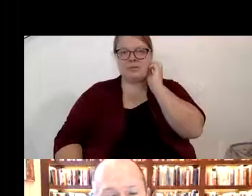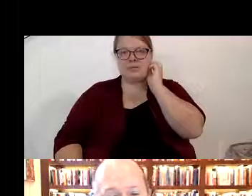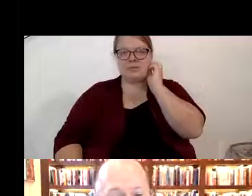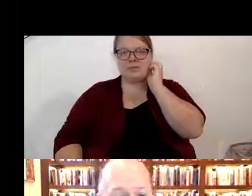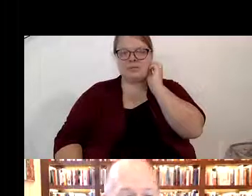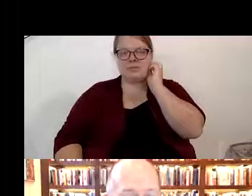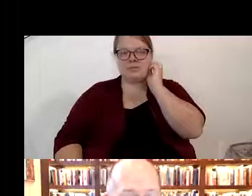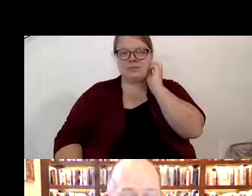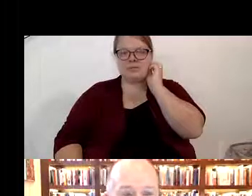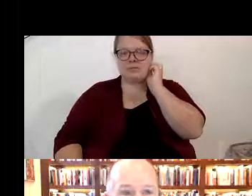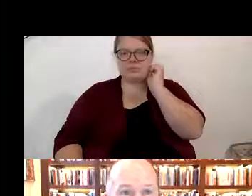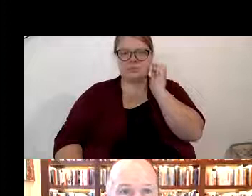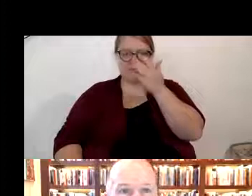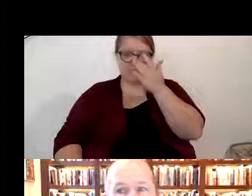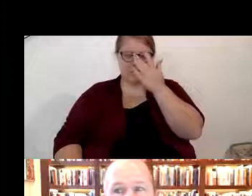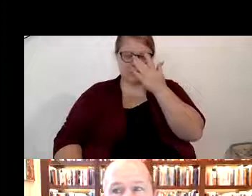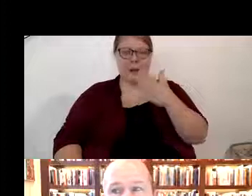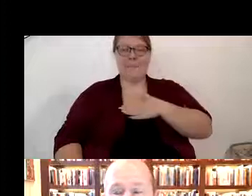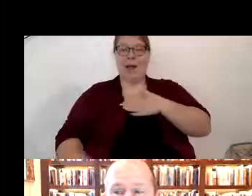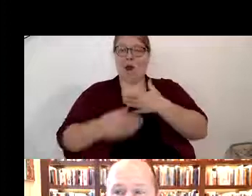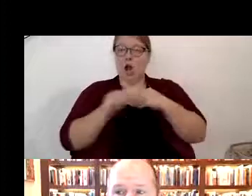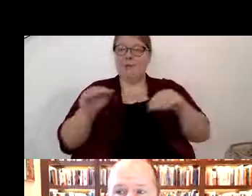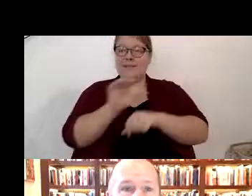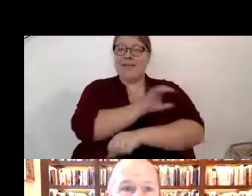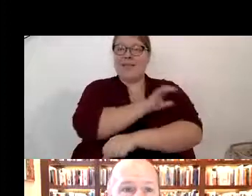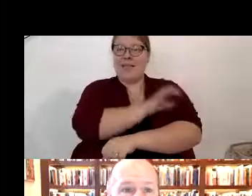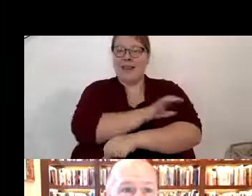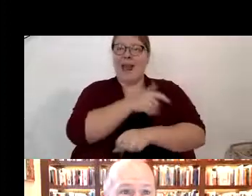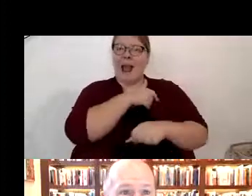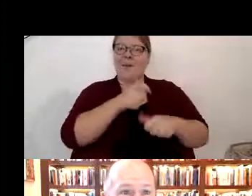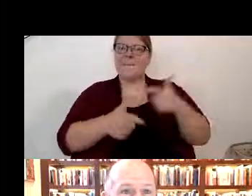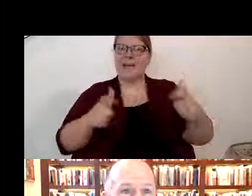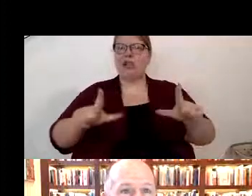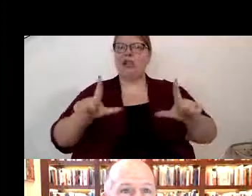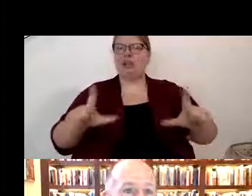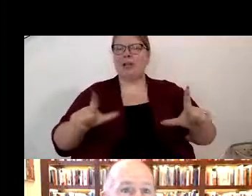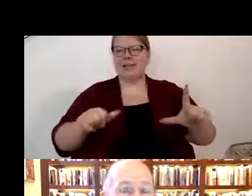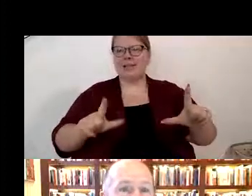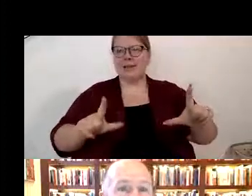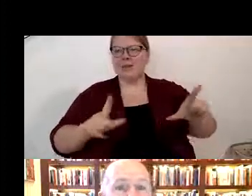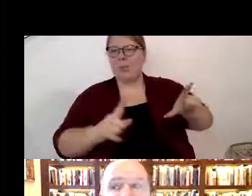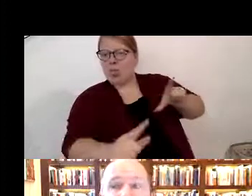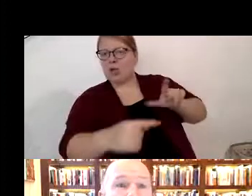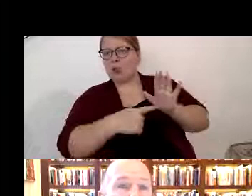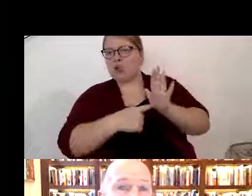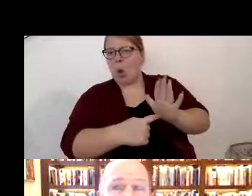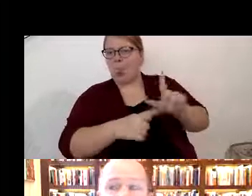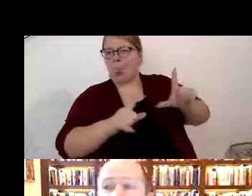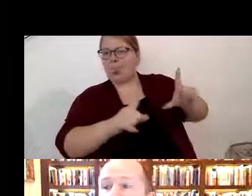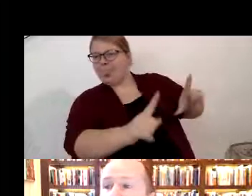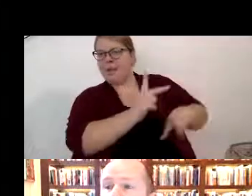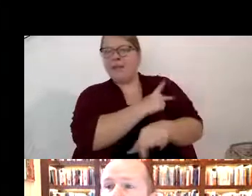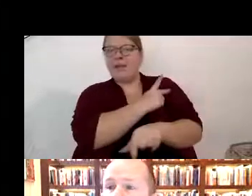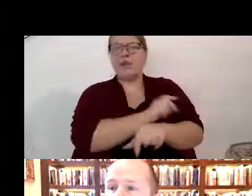my my office at the clinic, and I'll share some of these things with patients in my office or through